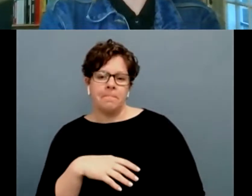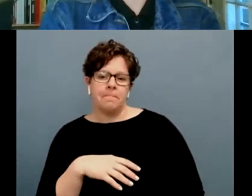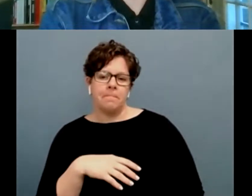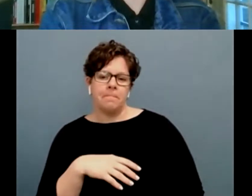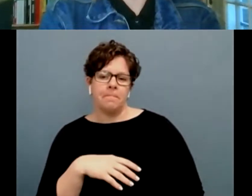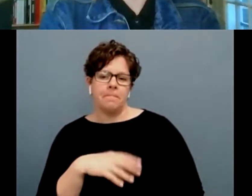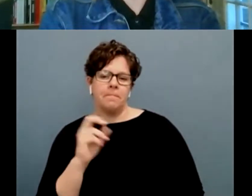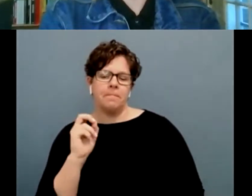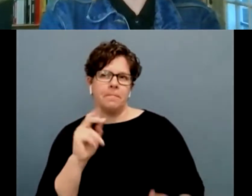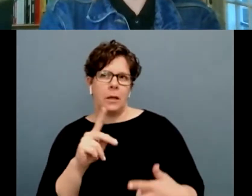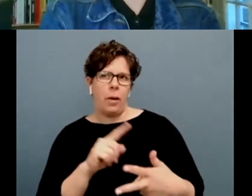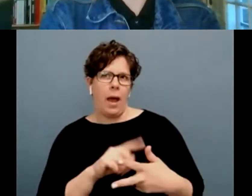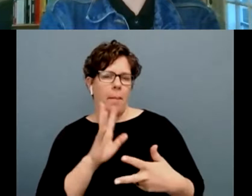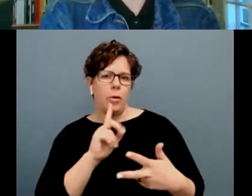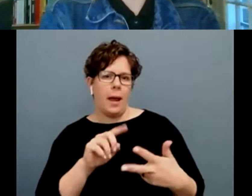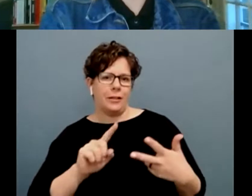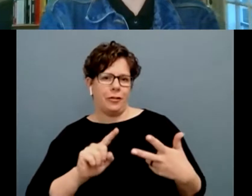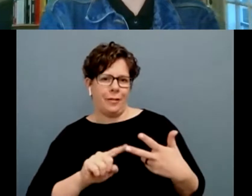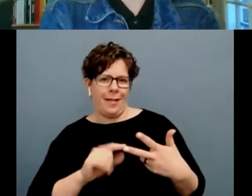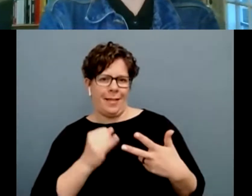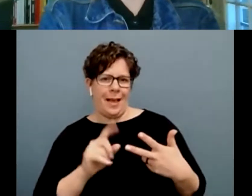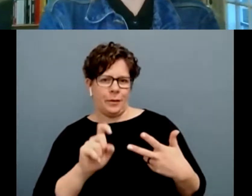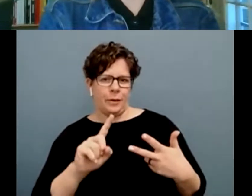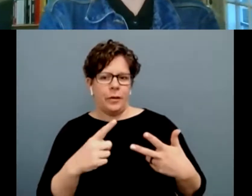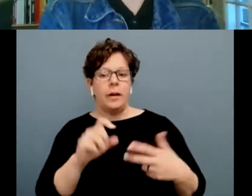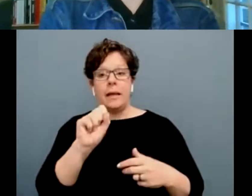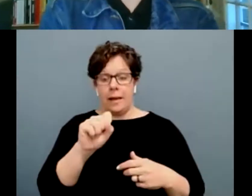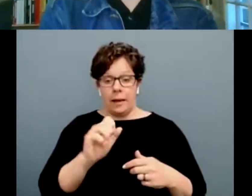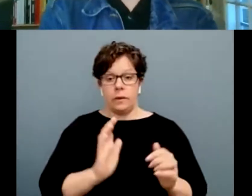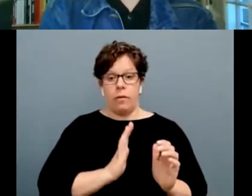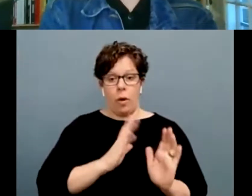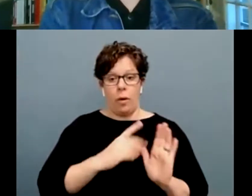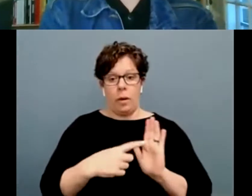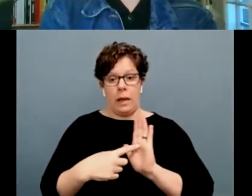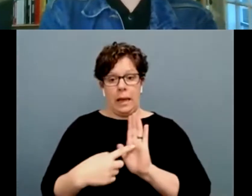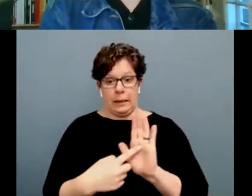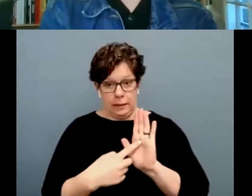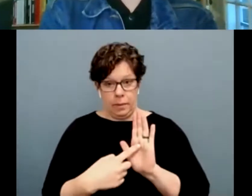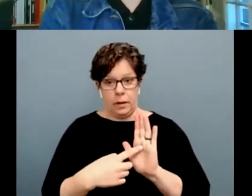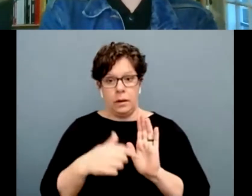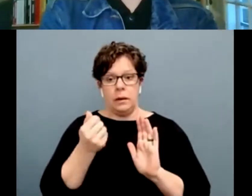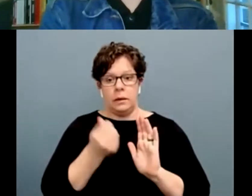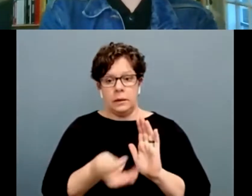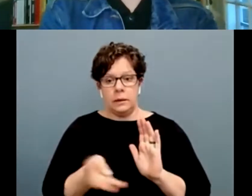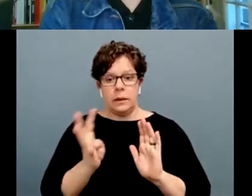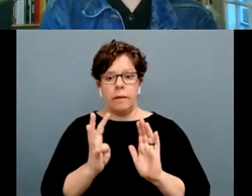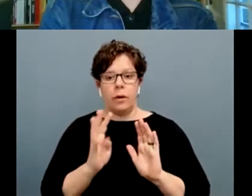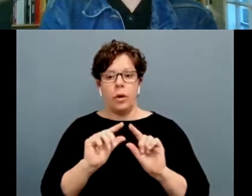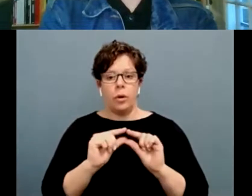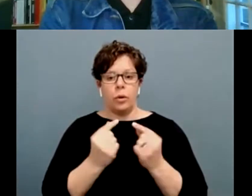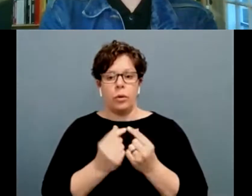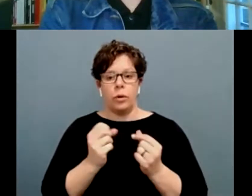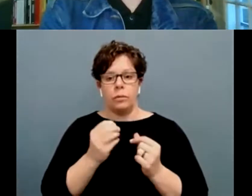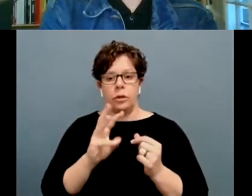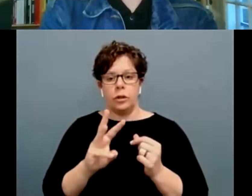Okay, I'm going to go in reverse order. Yes, he was formally exhibited. Several group shows around the